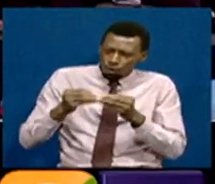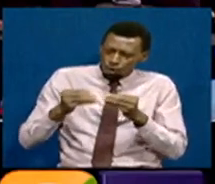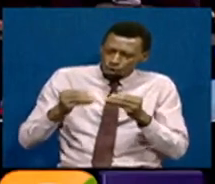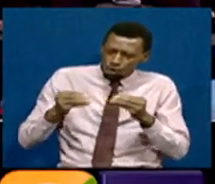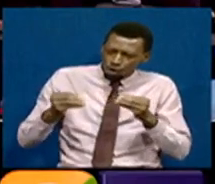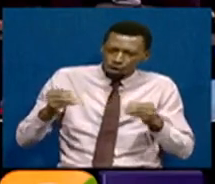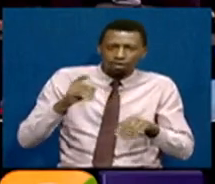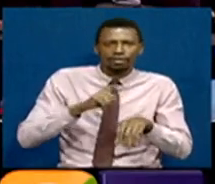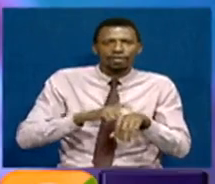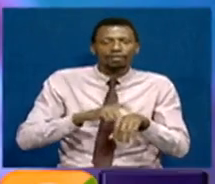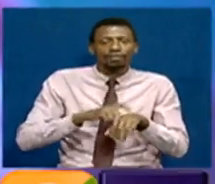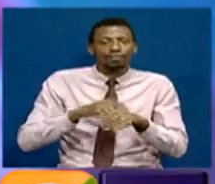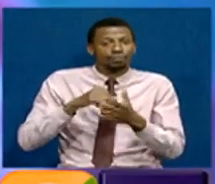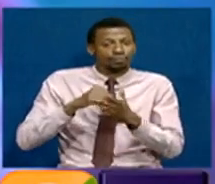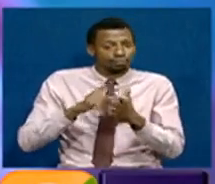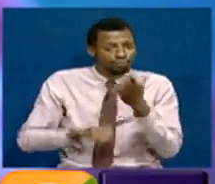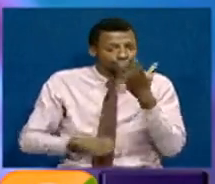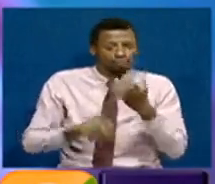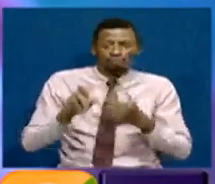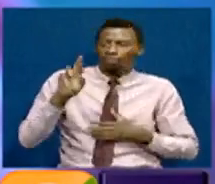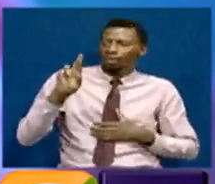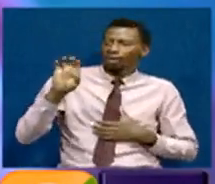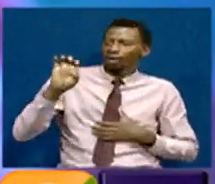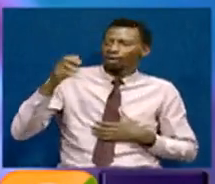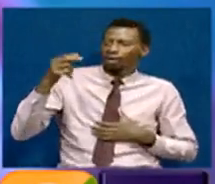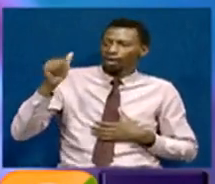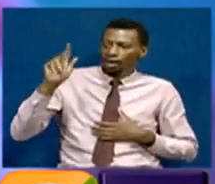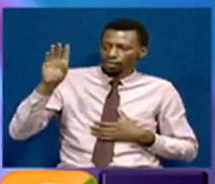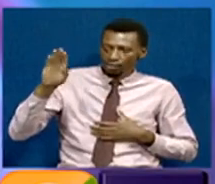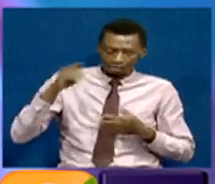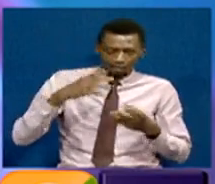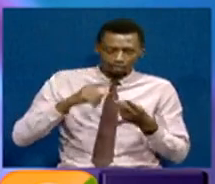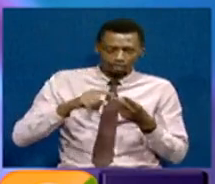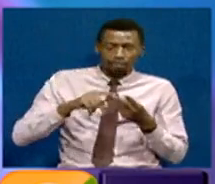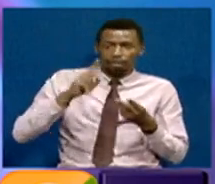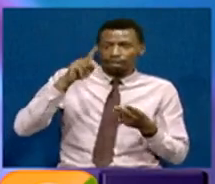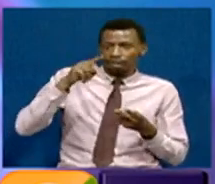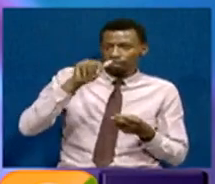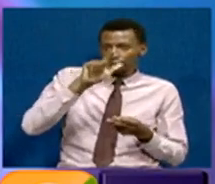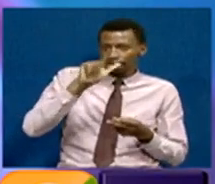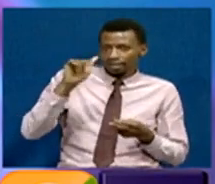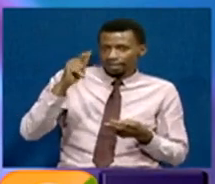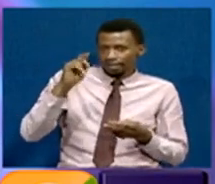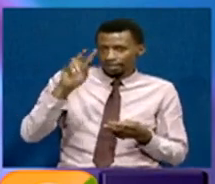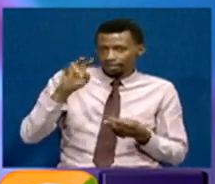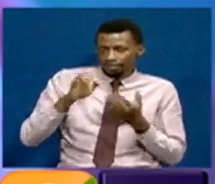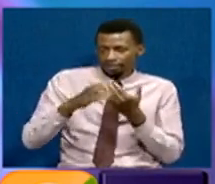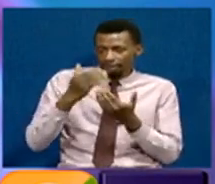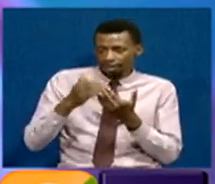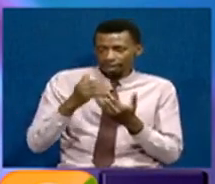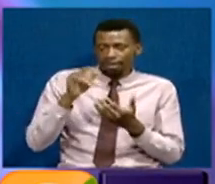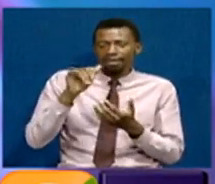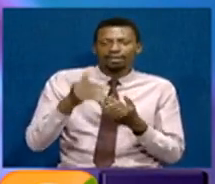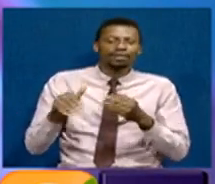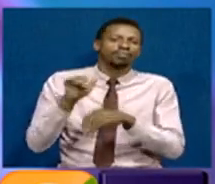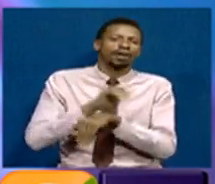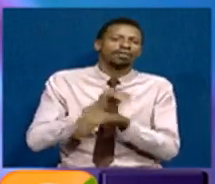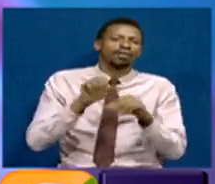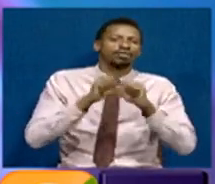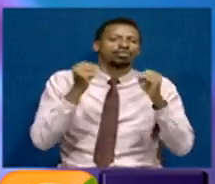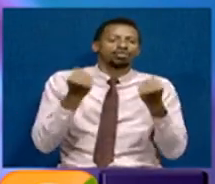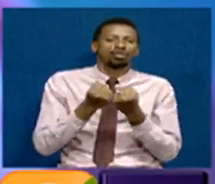including rehabilitation and palliative care. It is being covered under the social health authority. And that is why, Sam, I was telling you the big